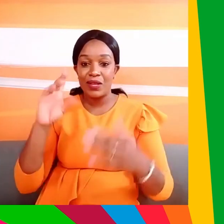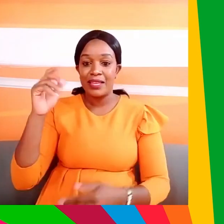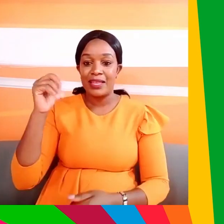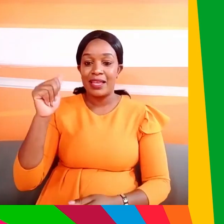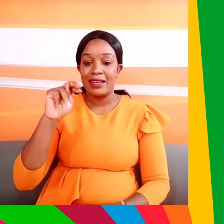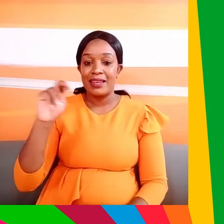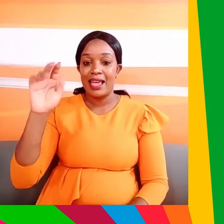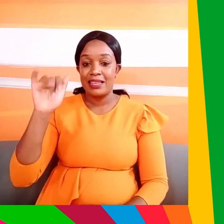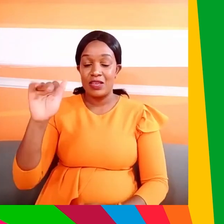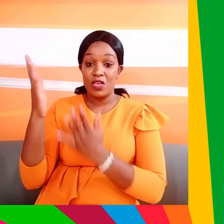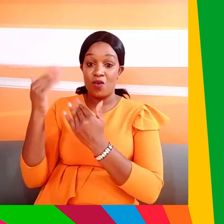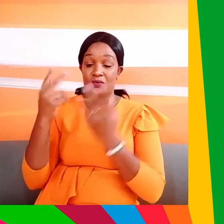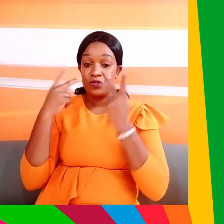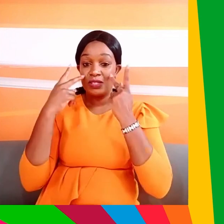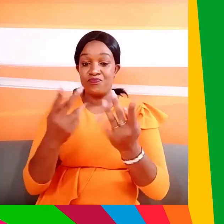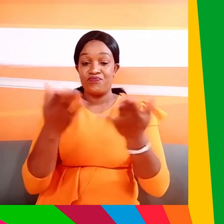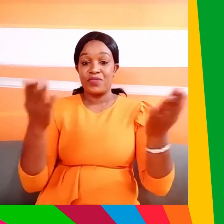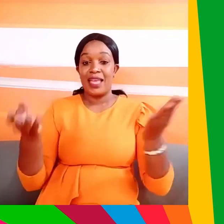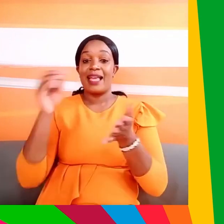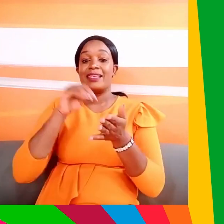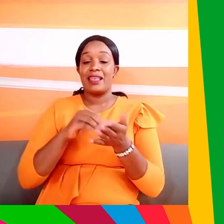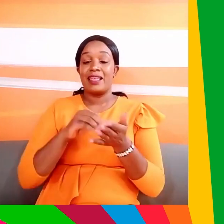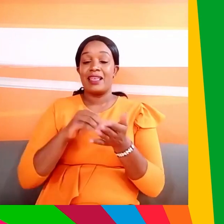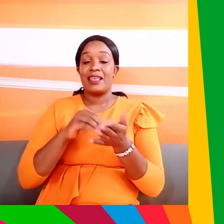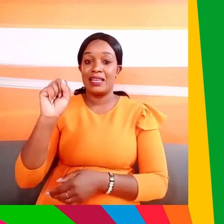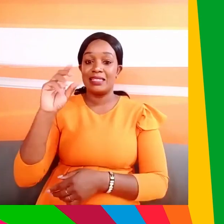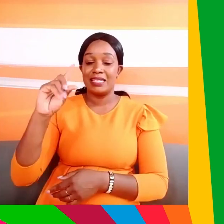see you again here at the SDG Global Festival